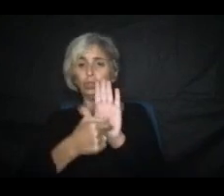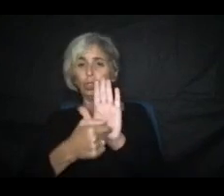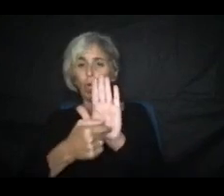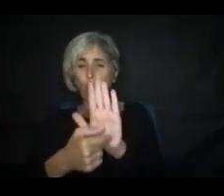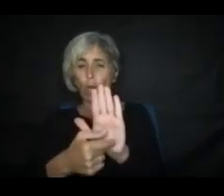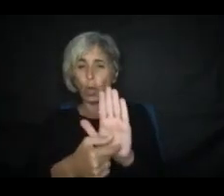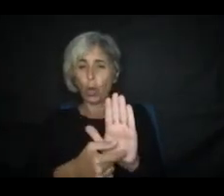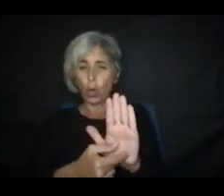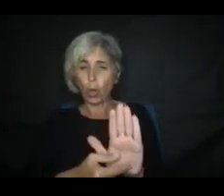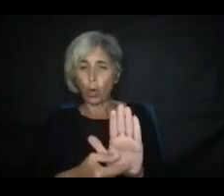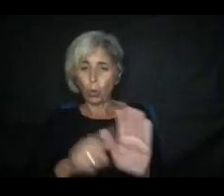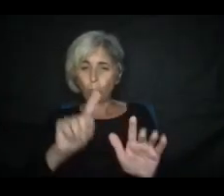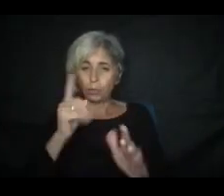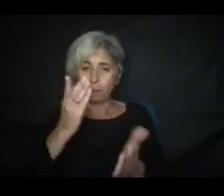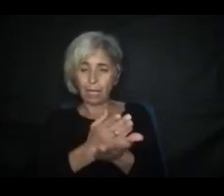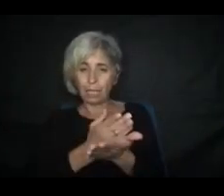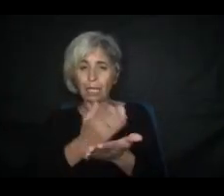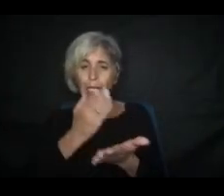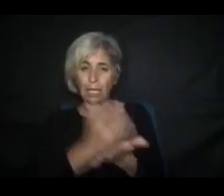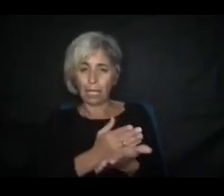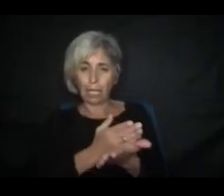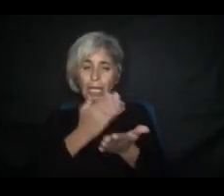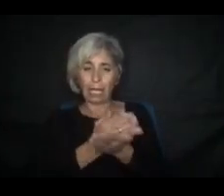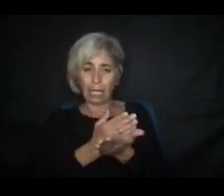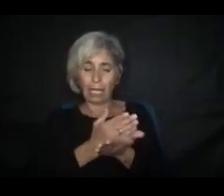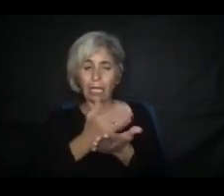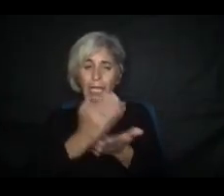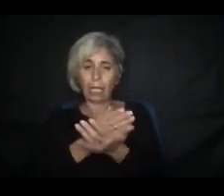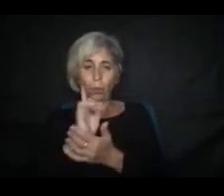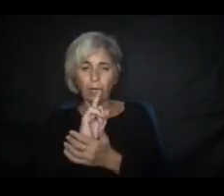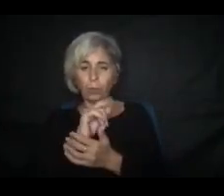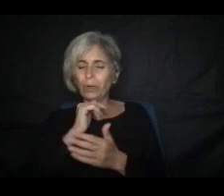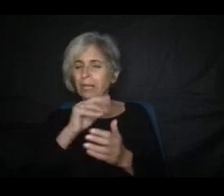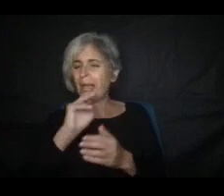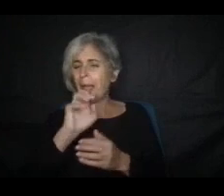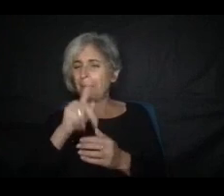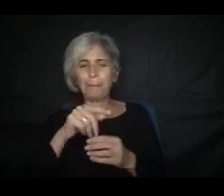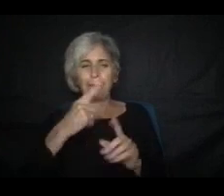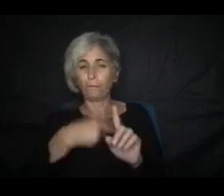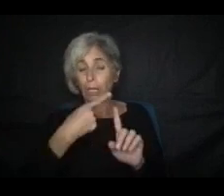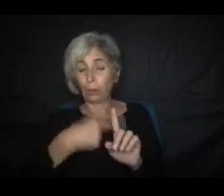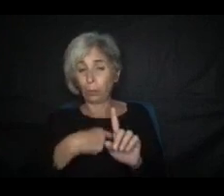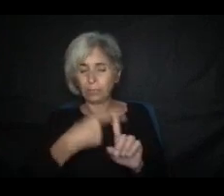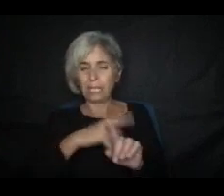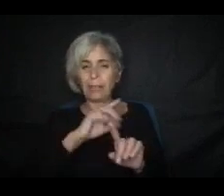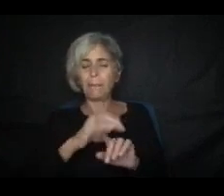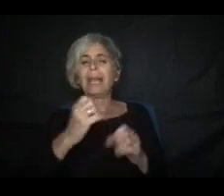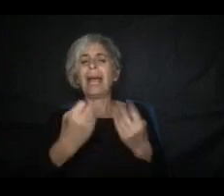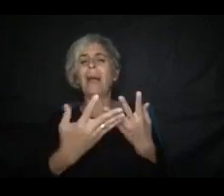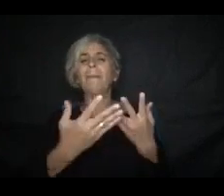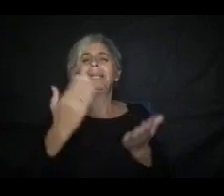stop. We are not mapping frequency here, but just the existence of bike stops.